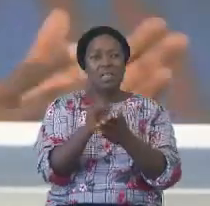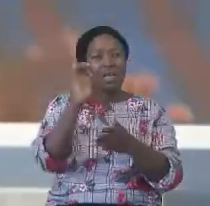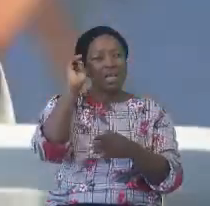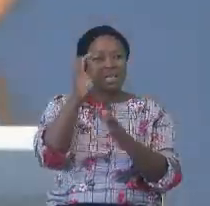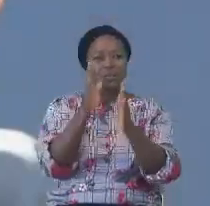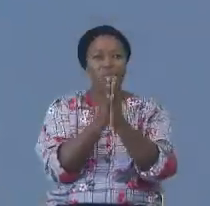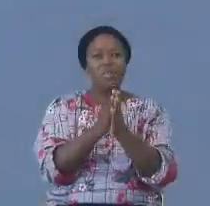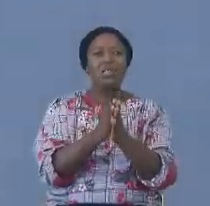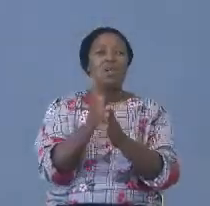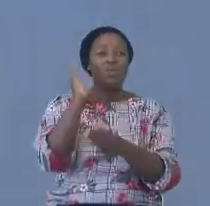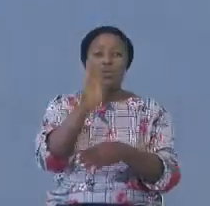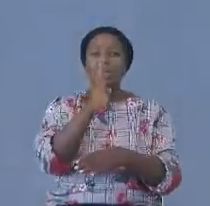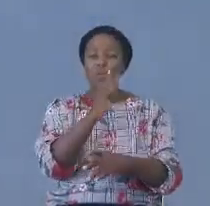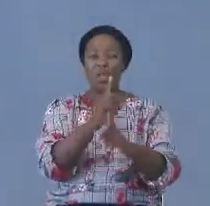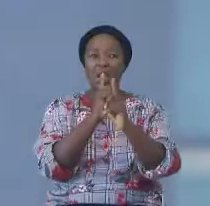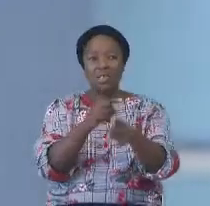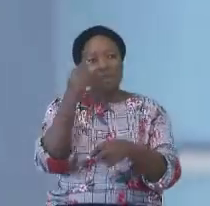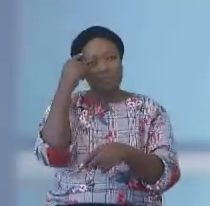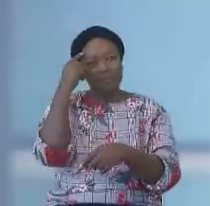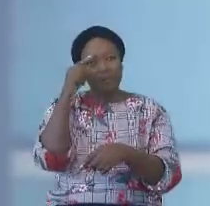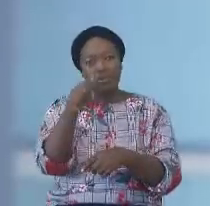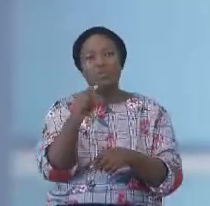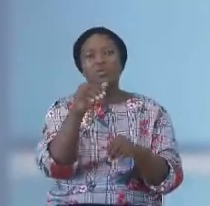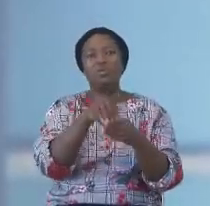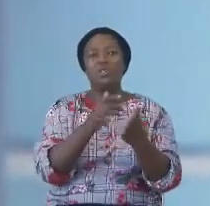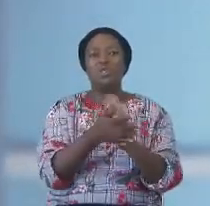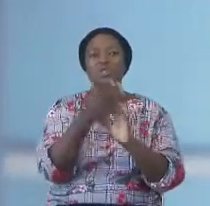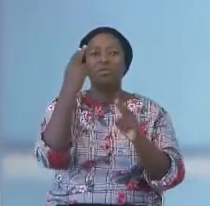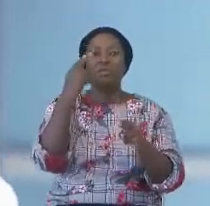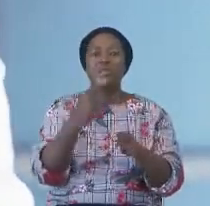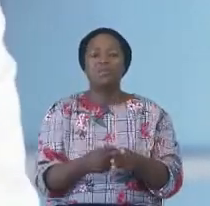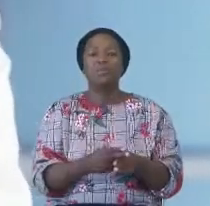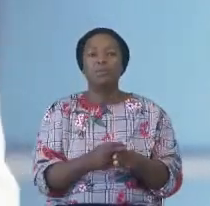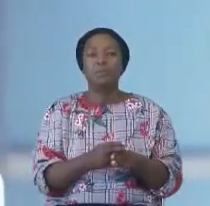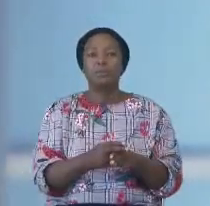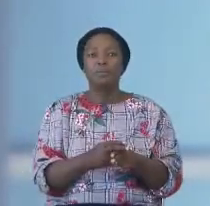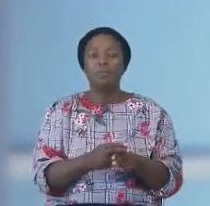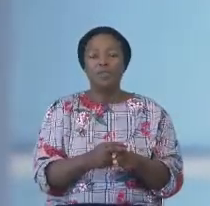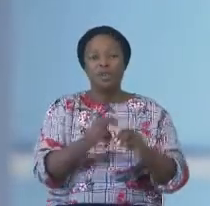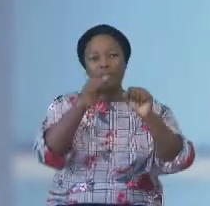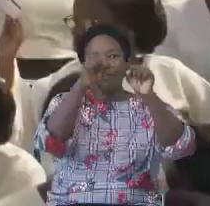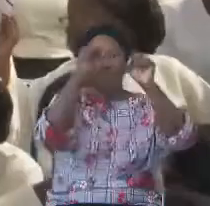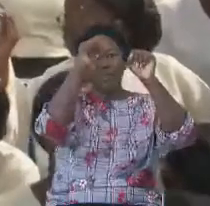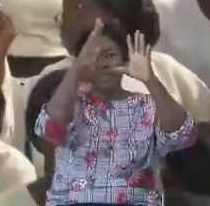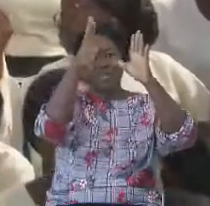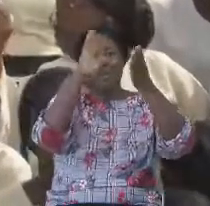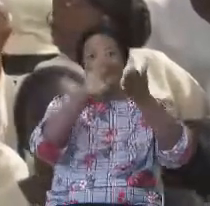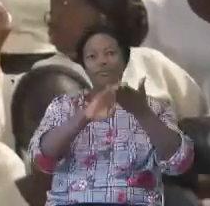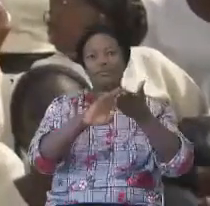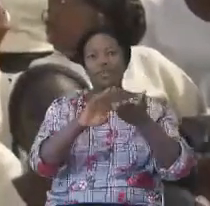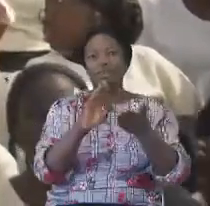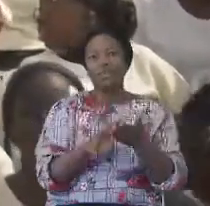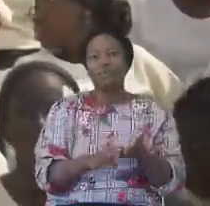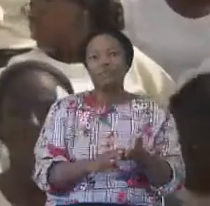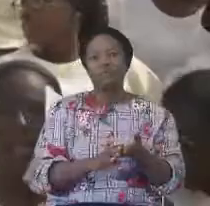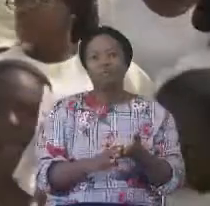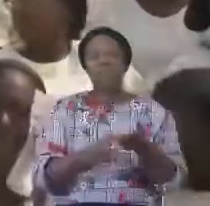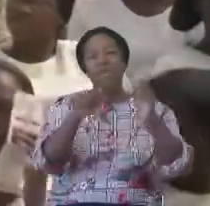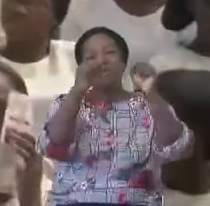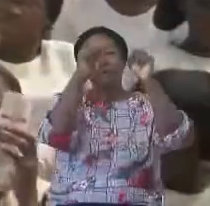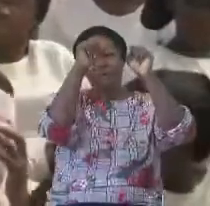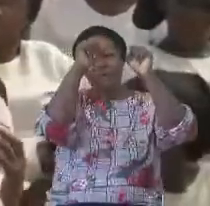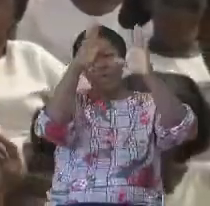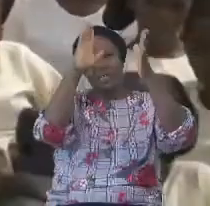Jesus. That prayer that he prayed will be answered on your behalf in Jesus'